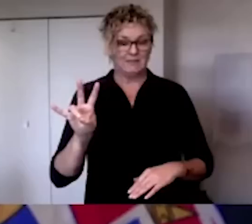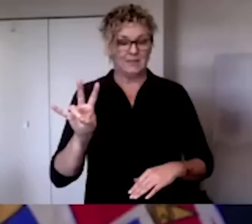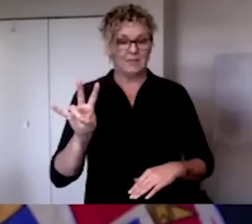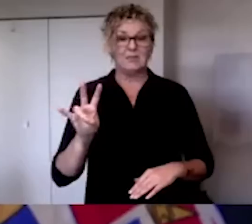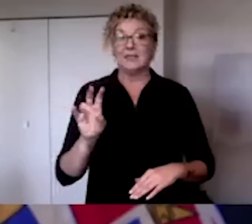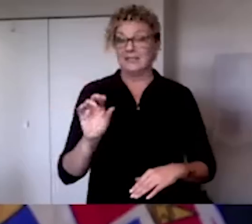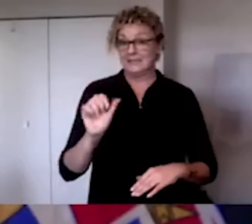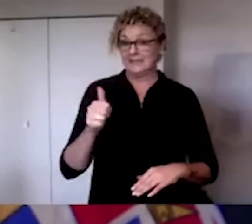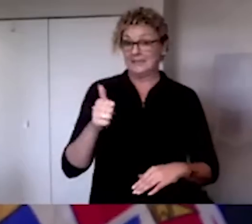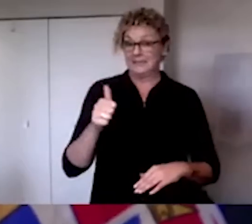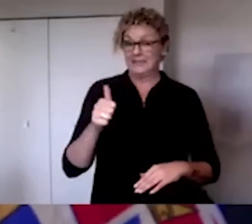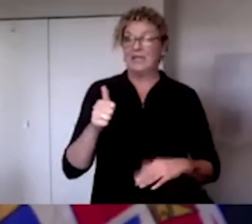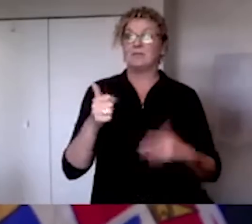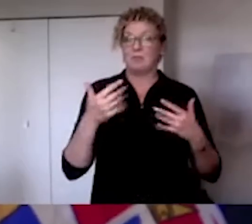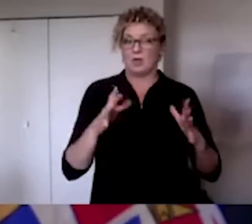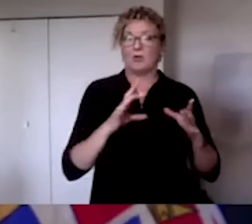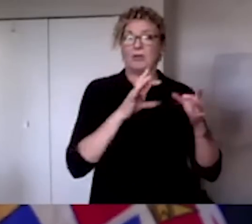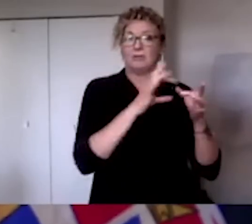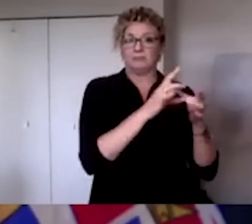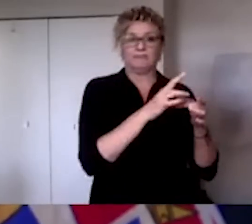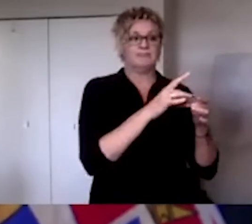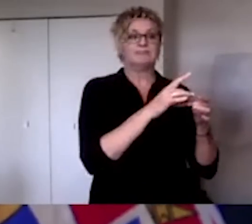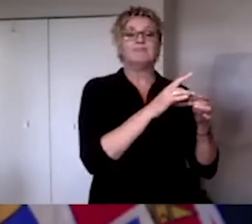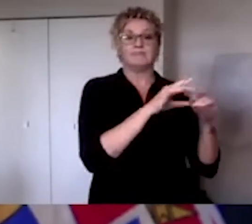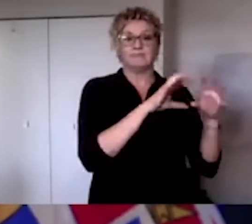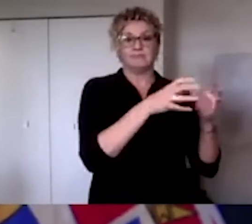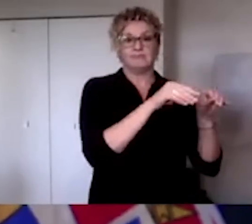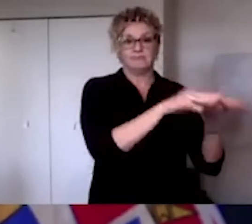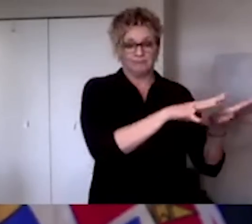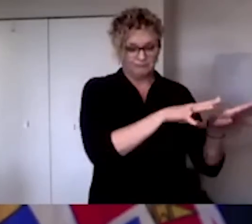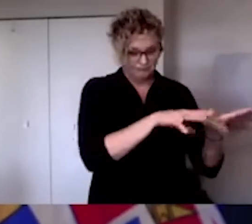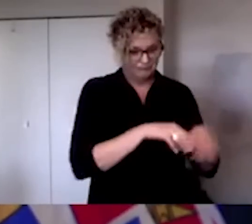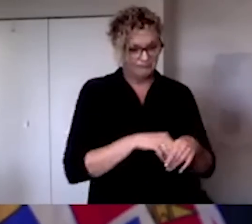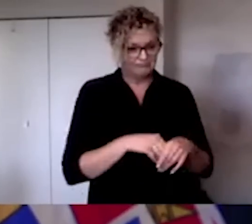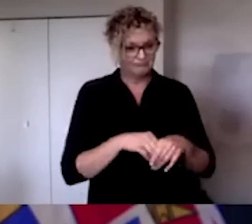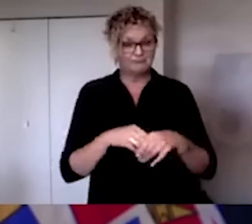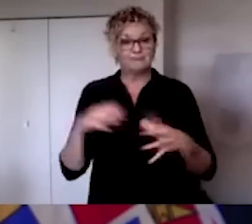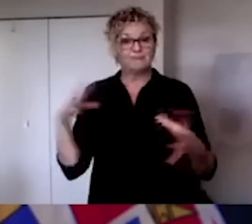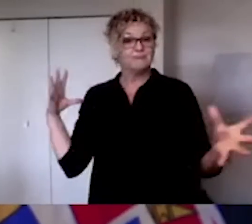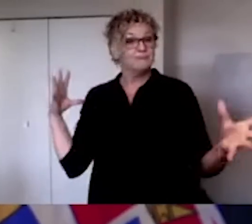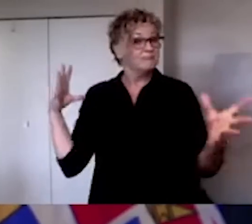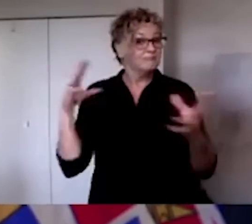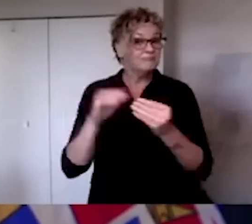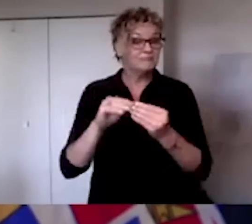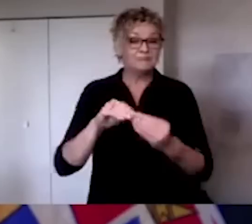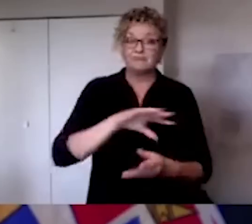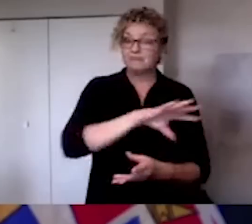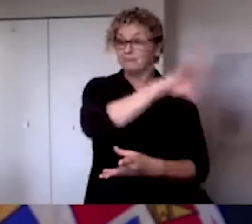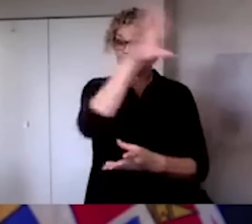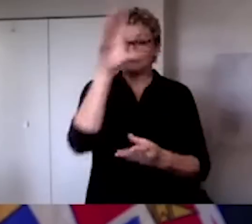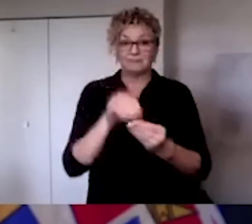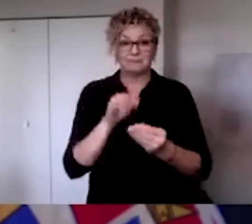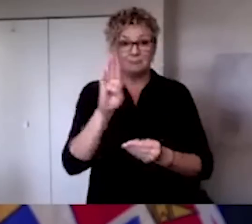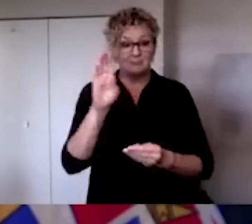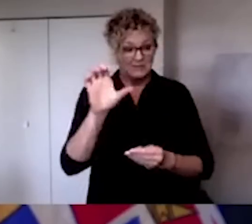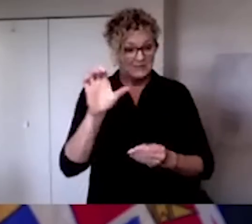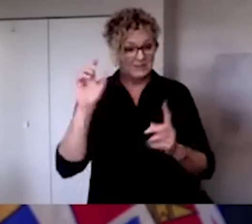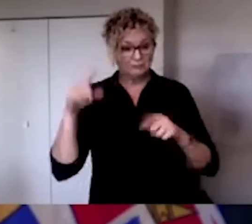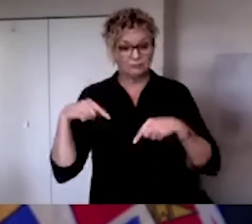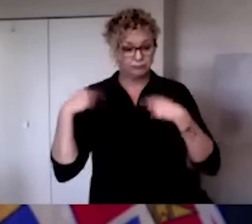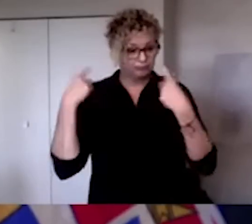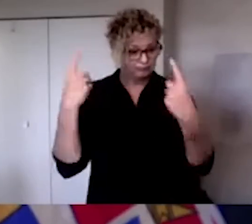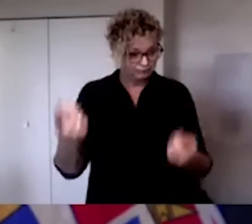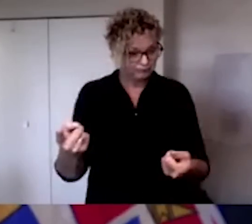with COVID-19. Between Saturday and Sunday, we had an additional 125 people diagnosed